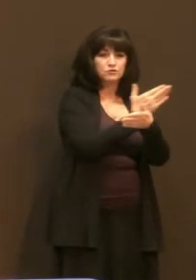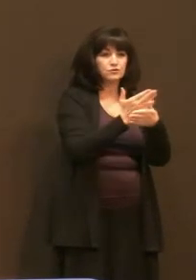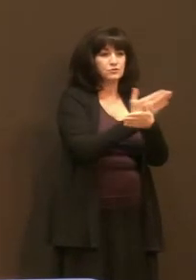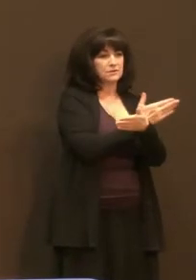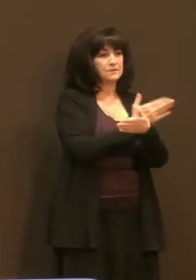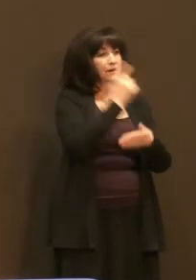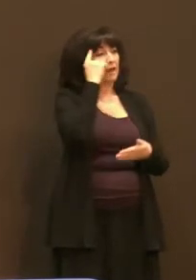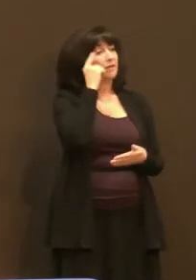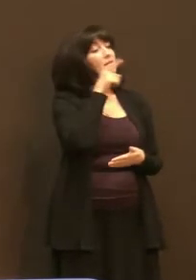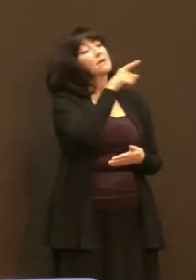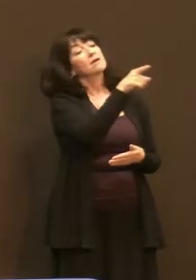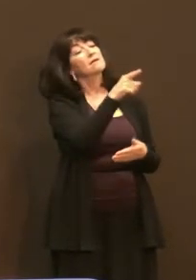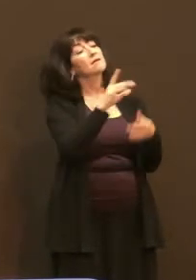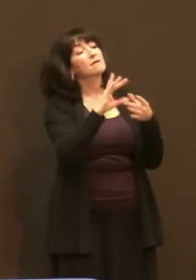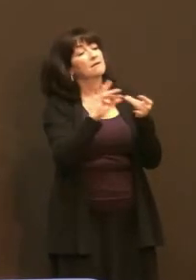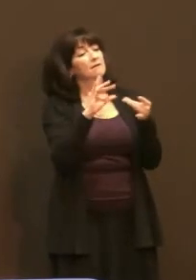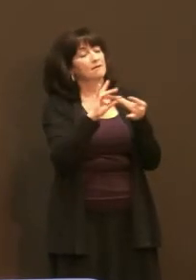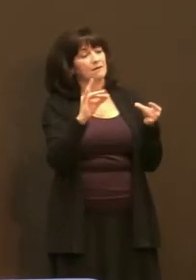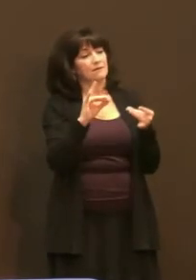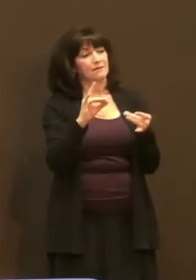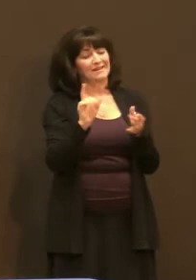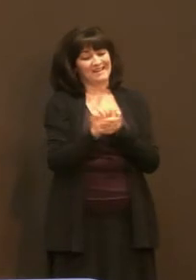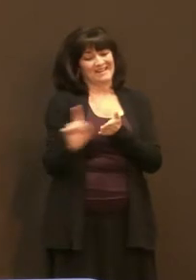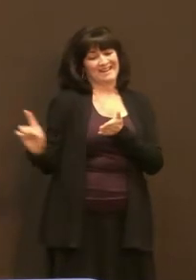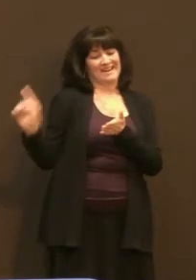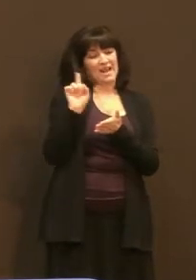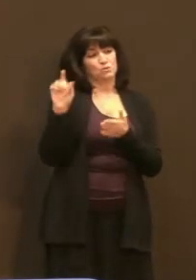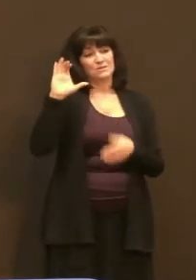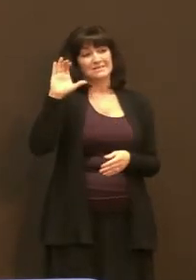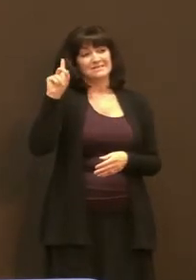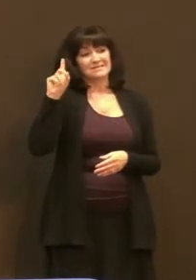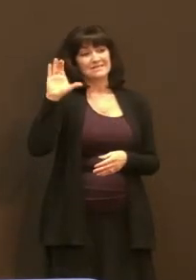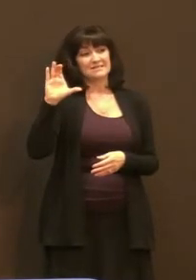week, the Centers for Disease Control changed its definition.